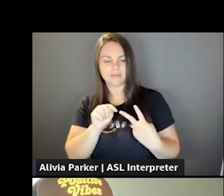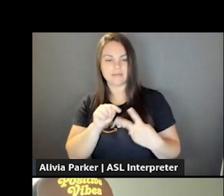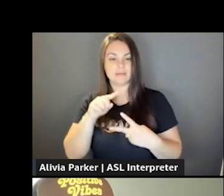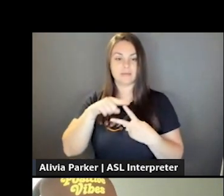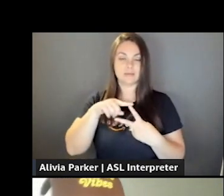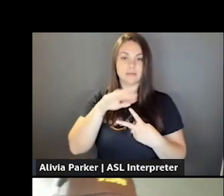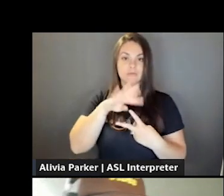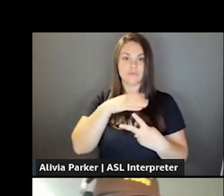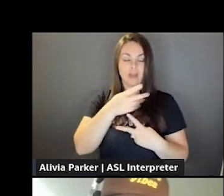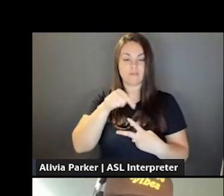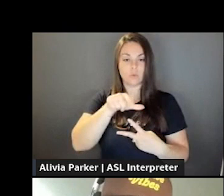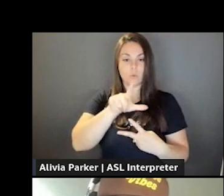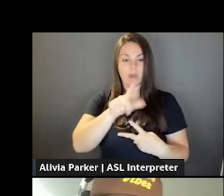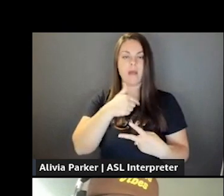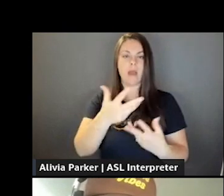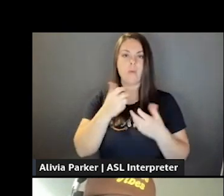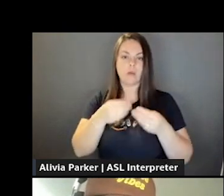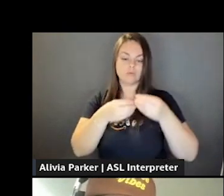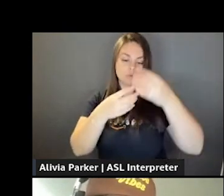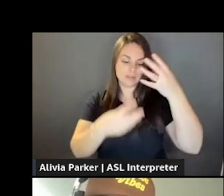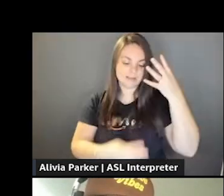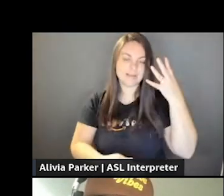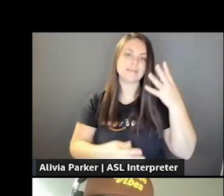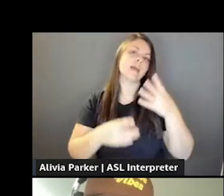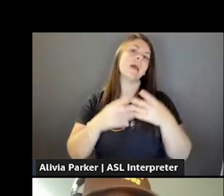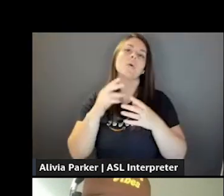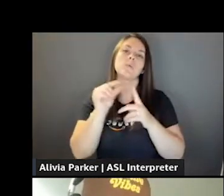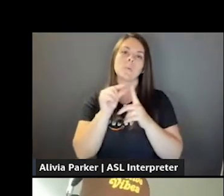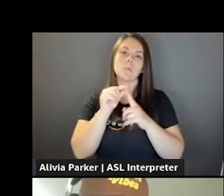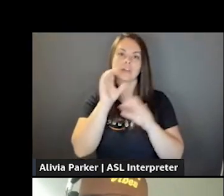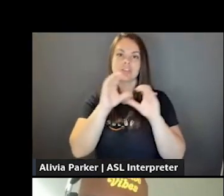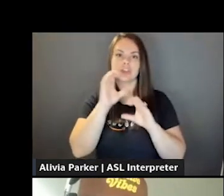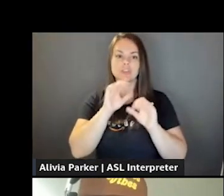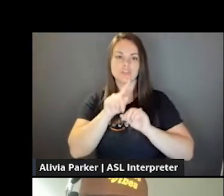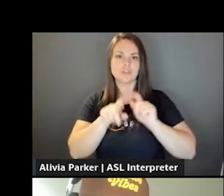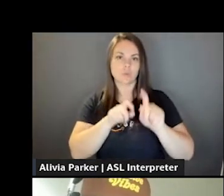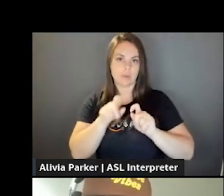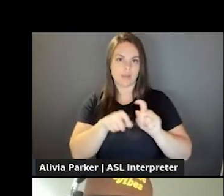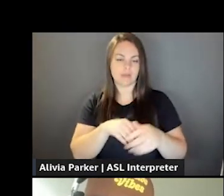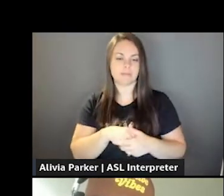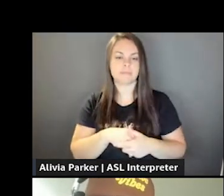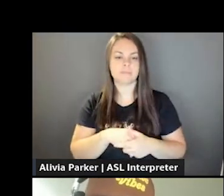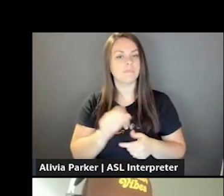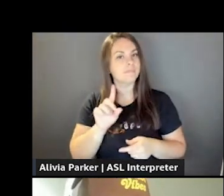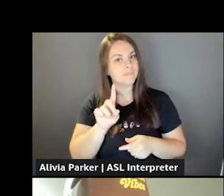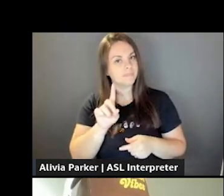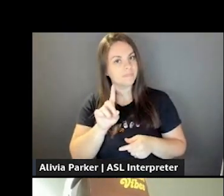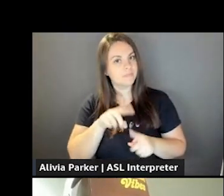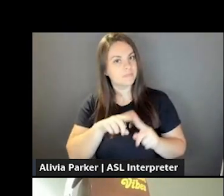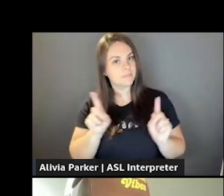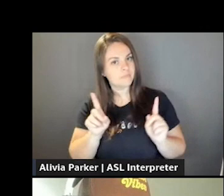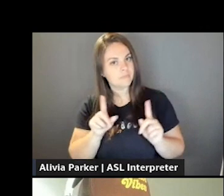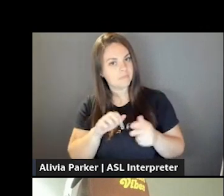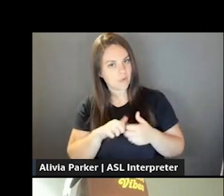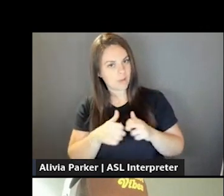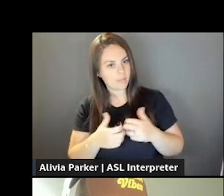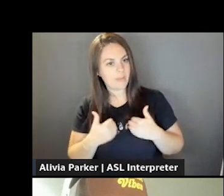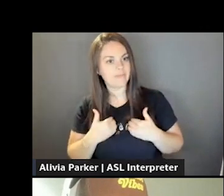out this list word searches query. Now, there's a problem here.